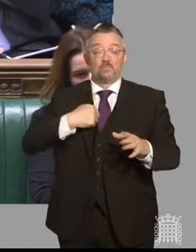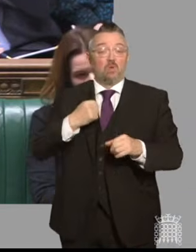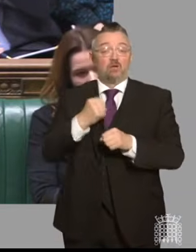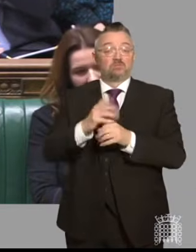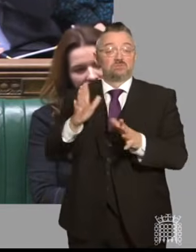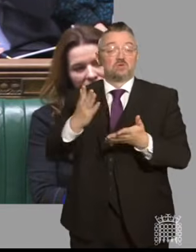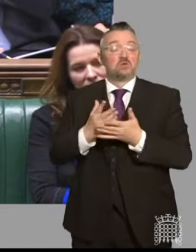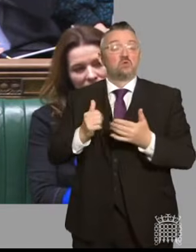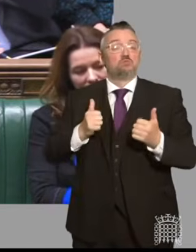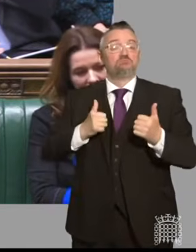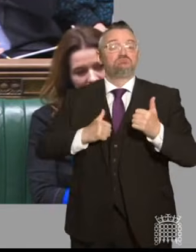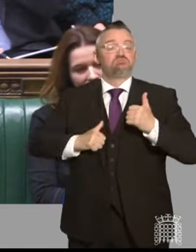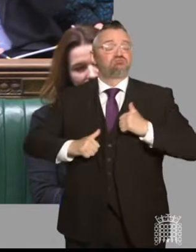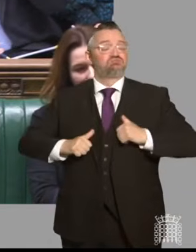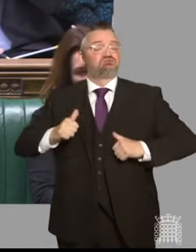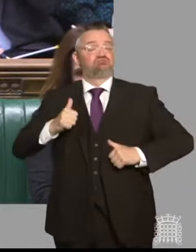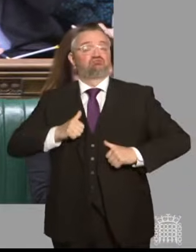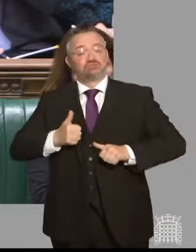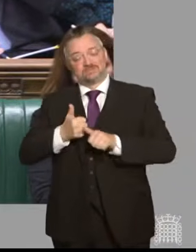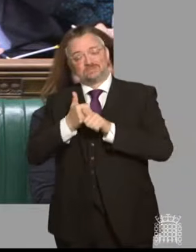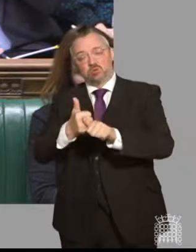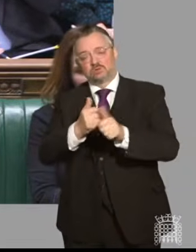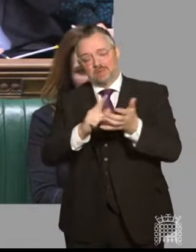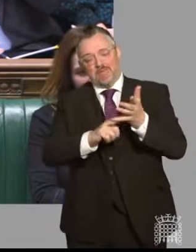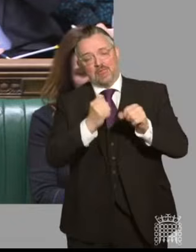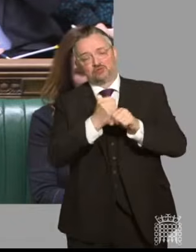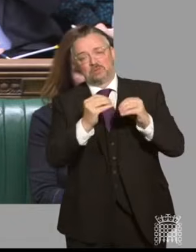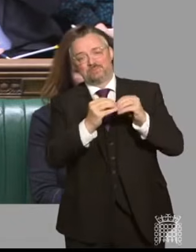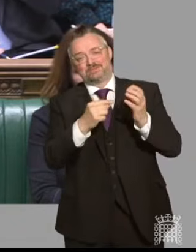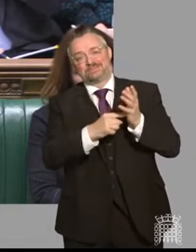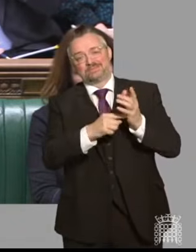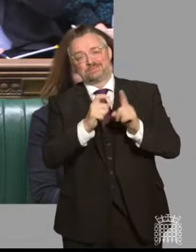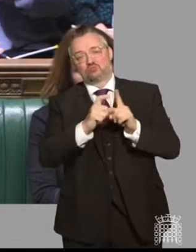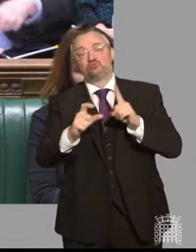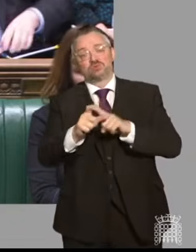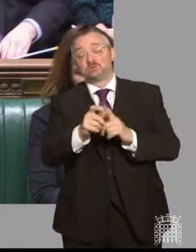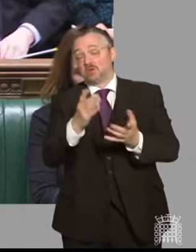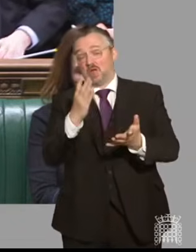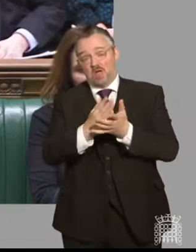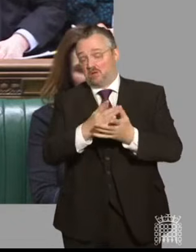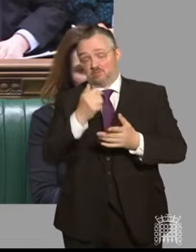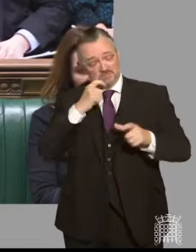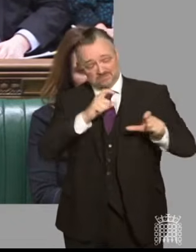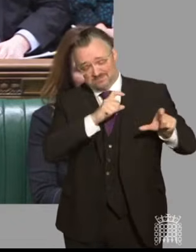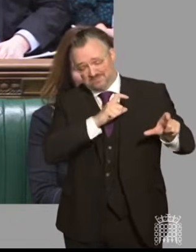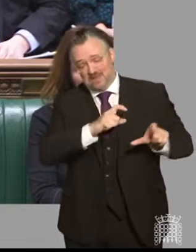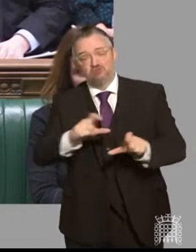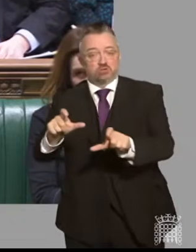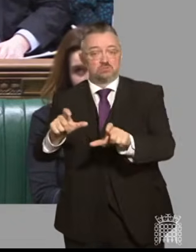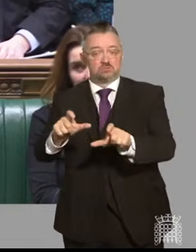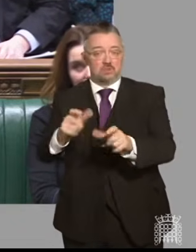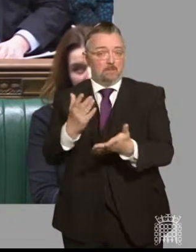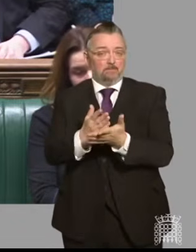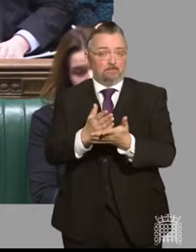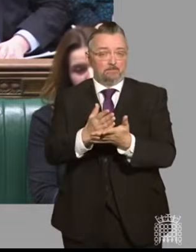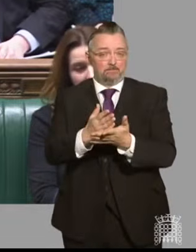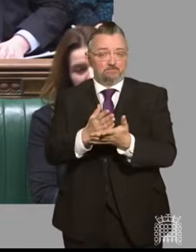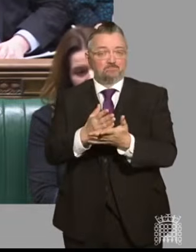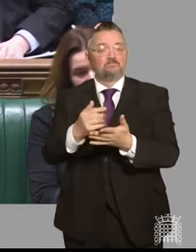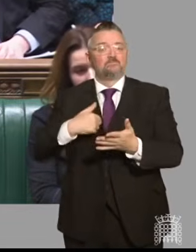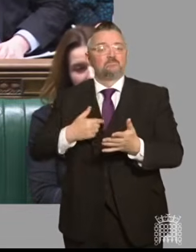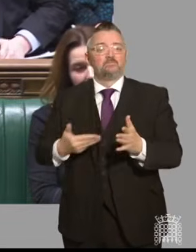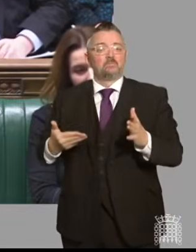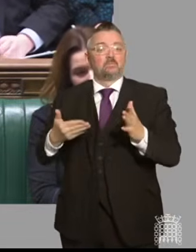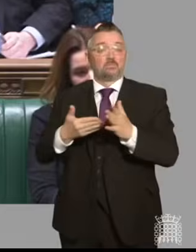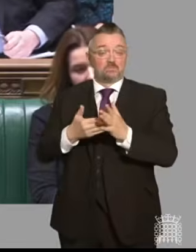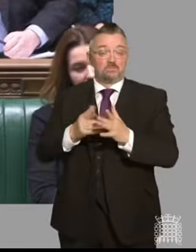LGBT community and will continue to do so. And I've also always said that those who are questioning their gender and identity should be treated